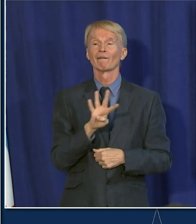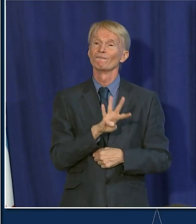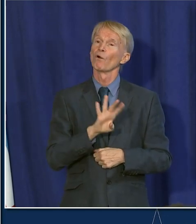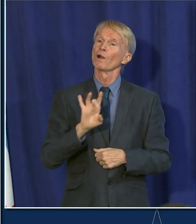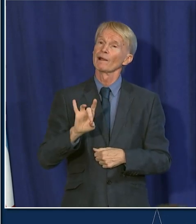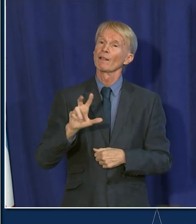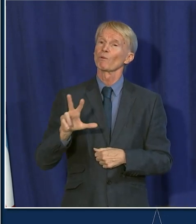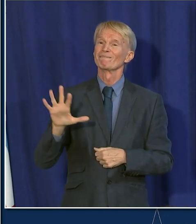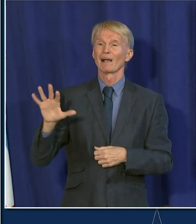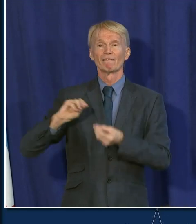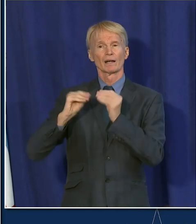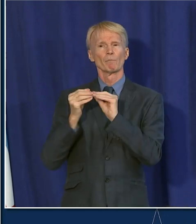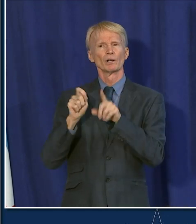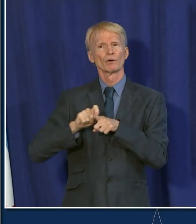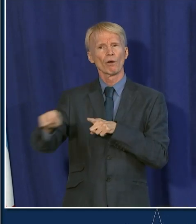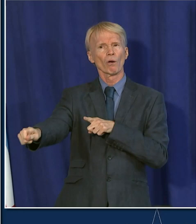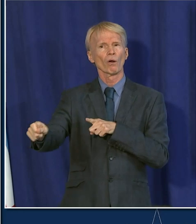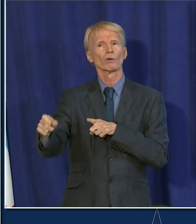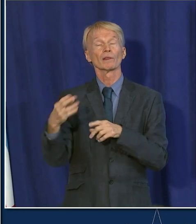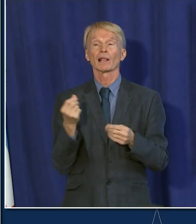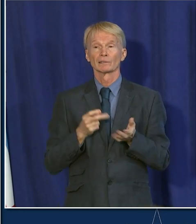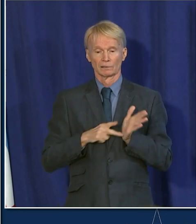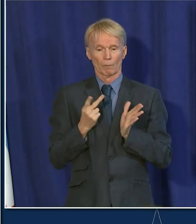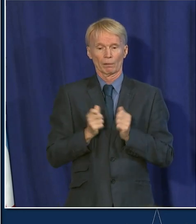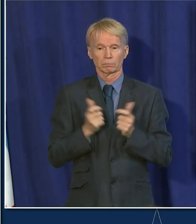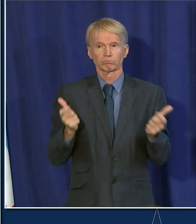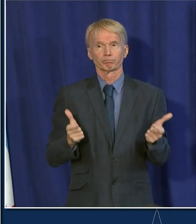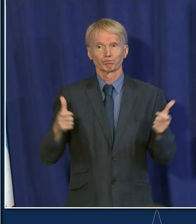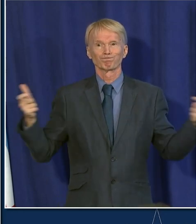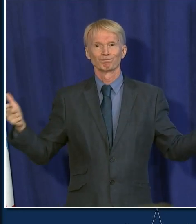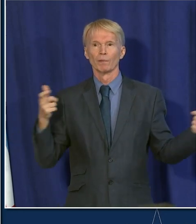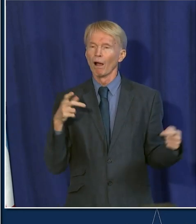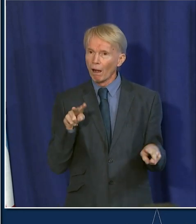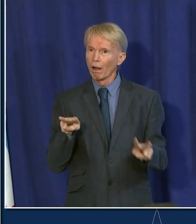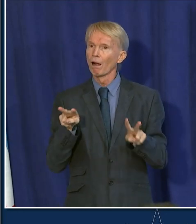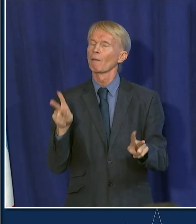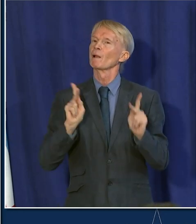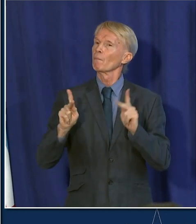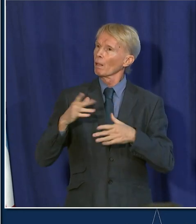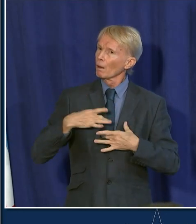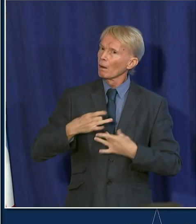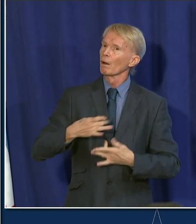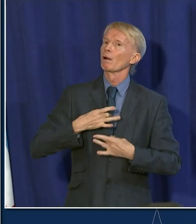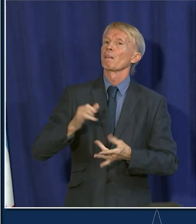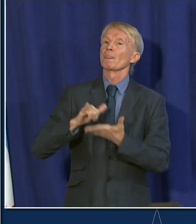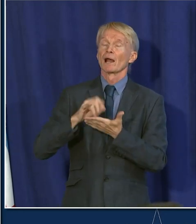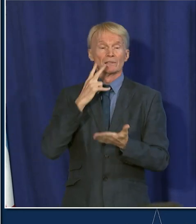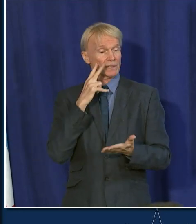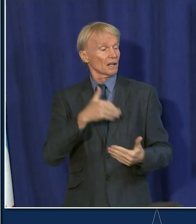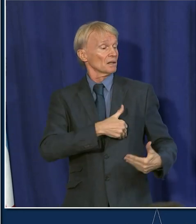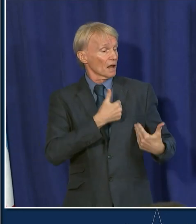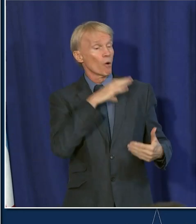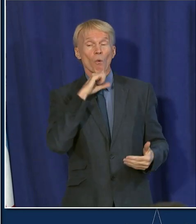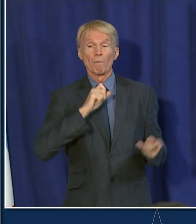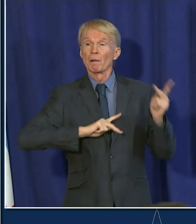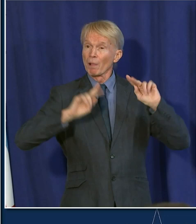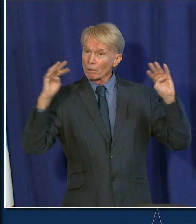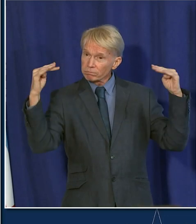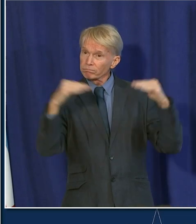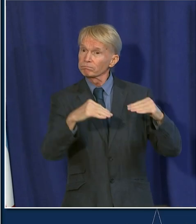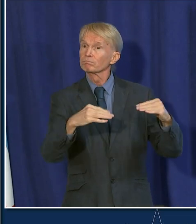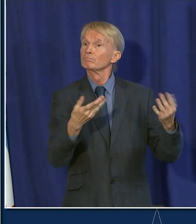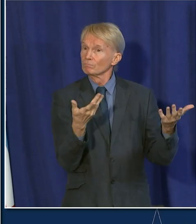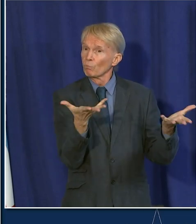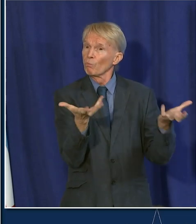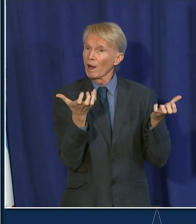312-746-4835. So we're doubling capacity because we've seen very good uptake, especially among both older folks and young and